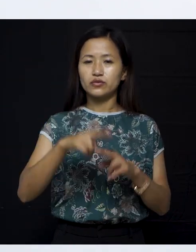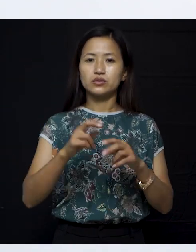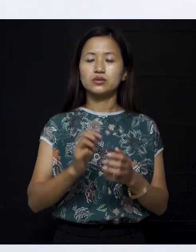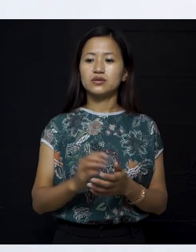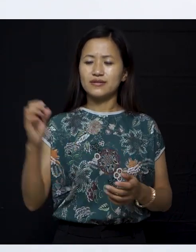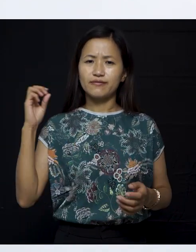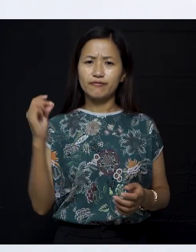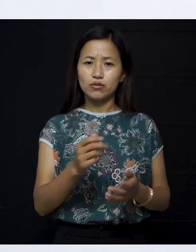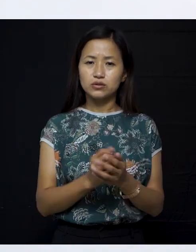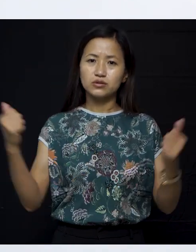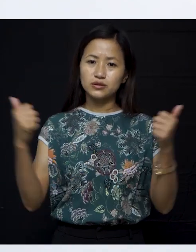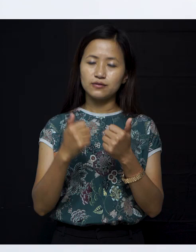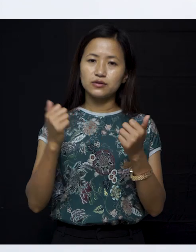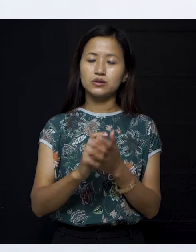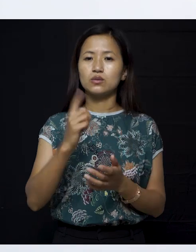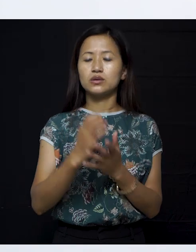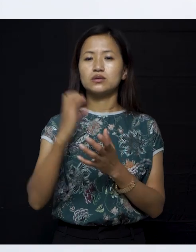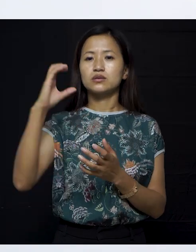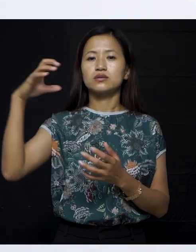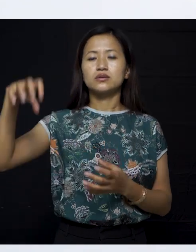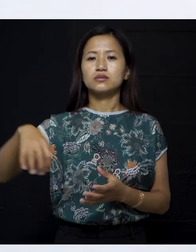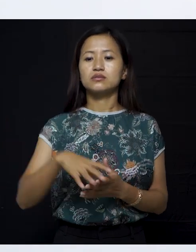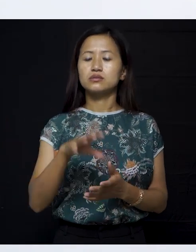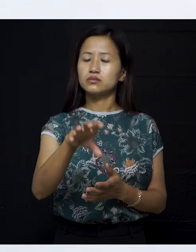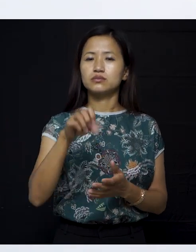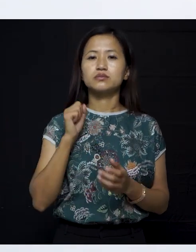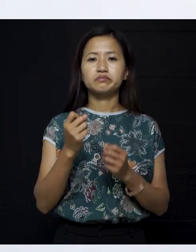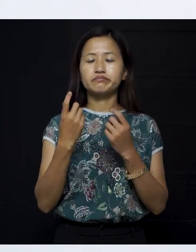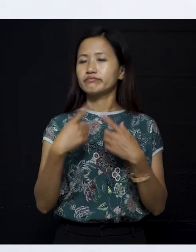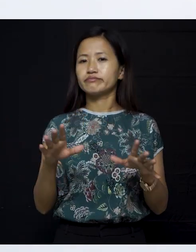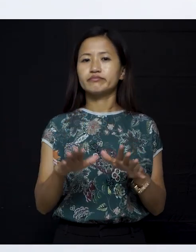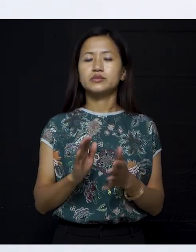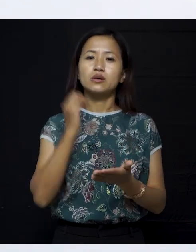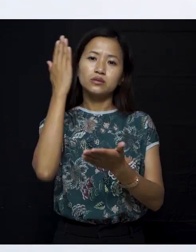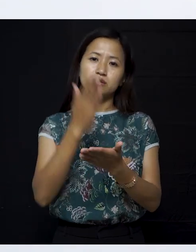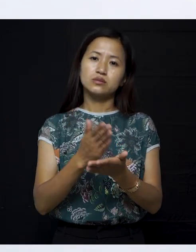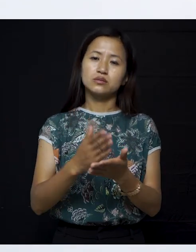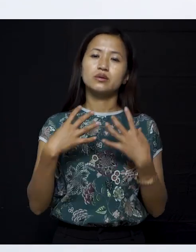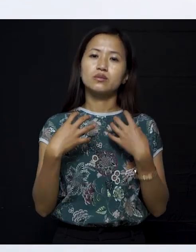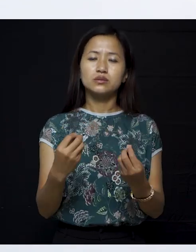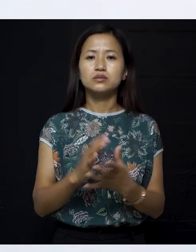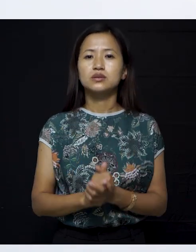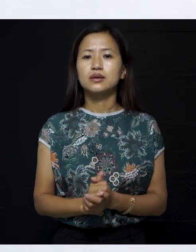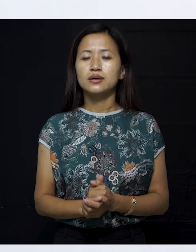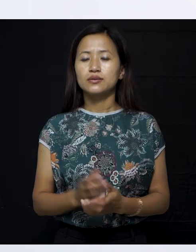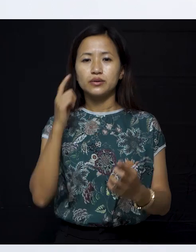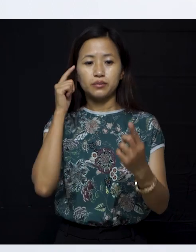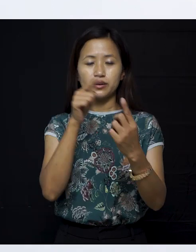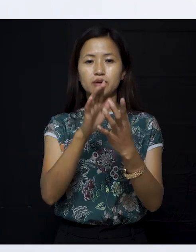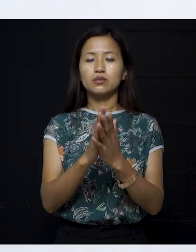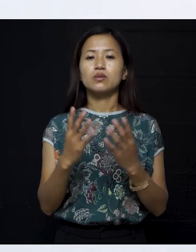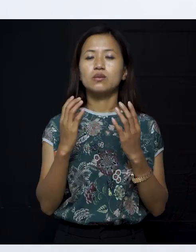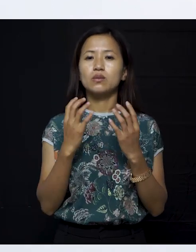force, by defeating one country, right? So Indian government wanted to stop that. So their main aim was to